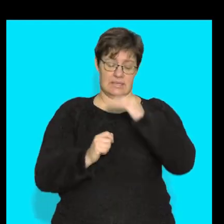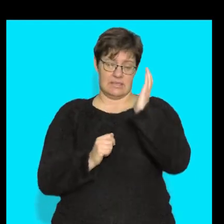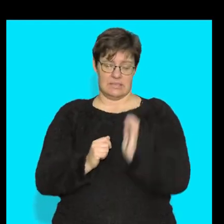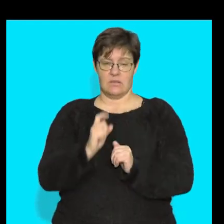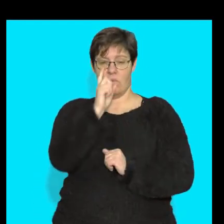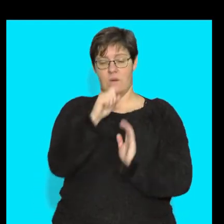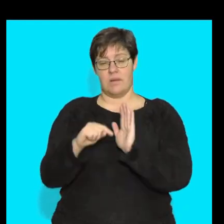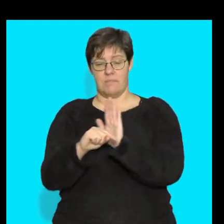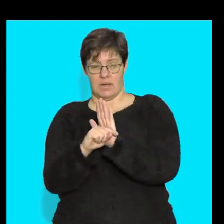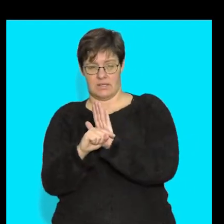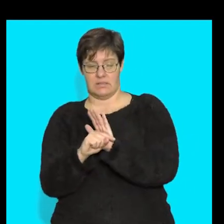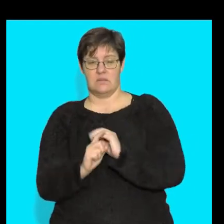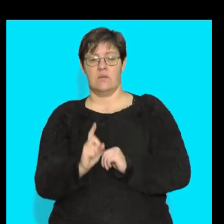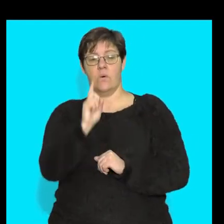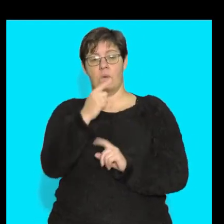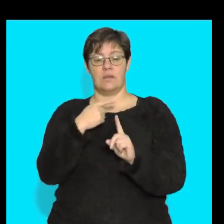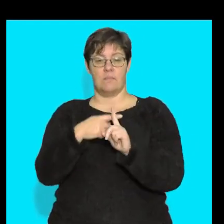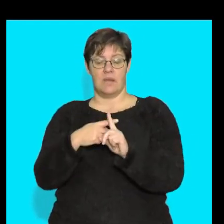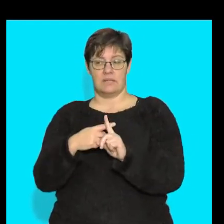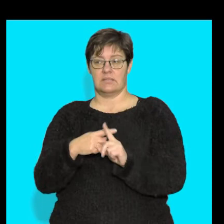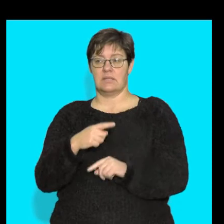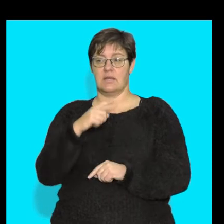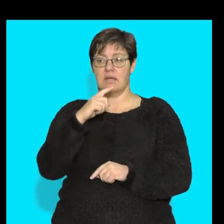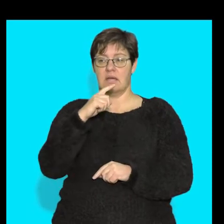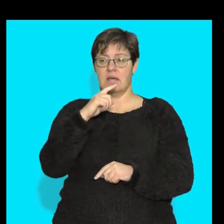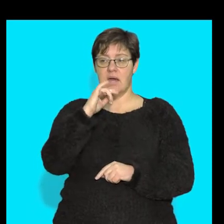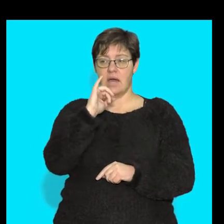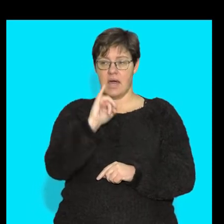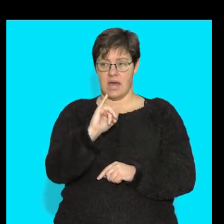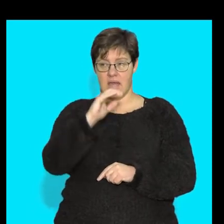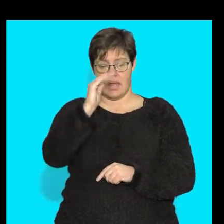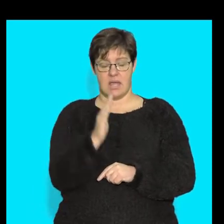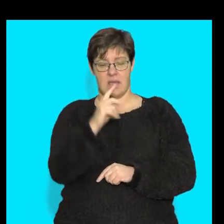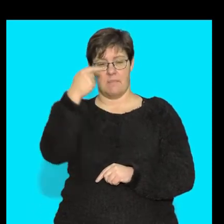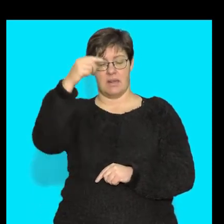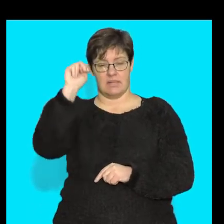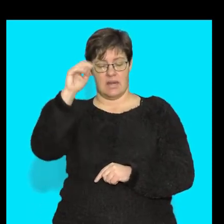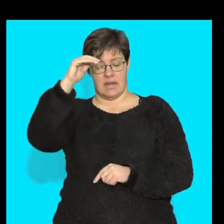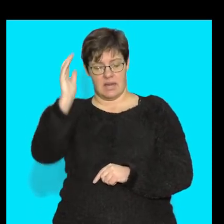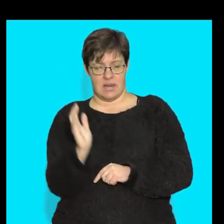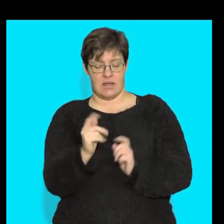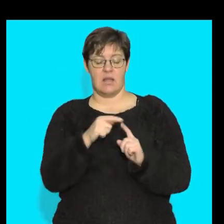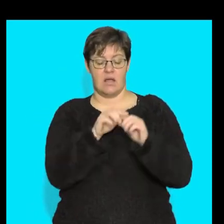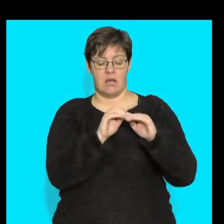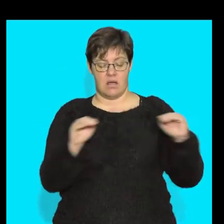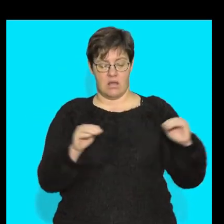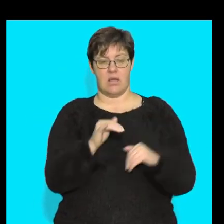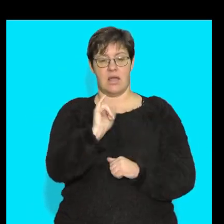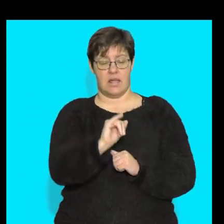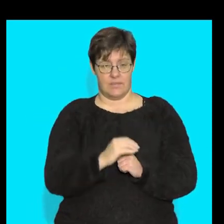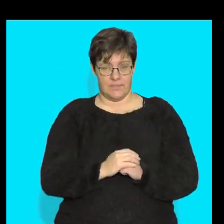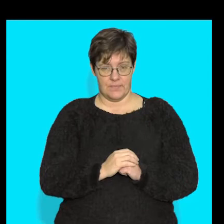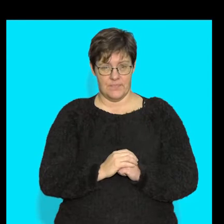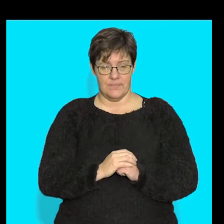into 1 minus 1 plus I to the exponent of minus N, all of this divided by